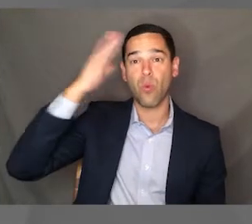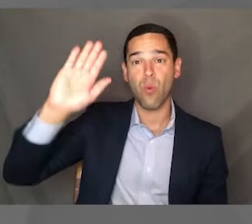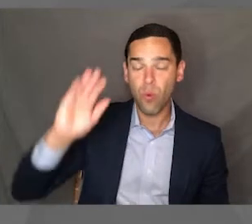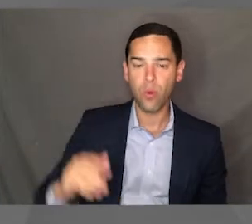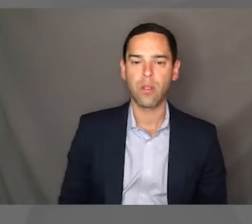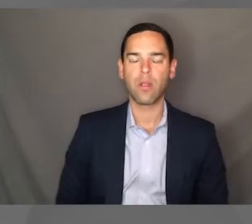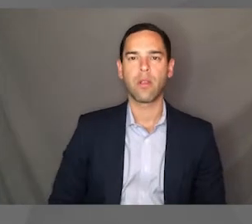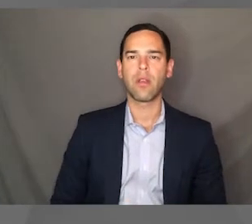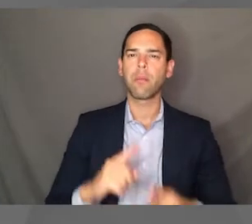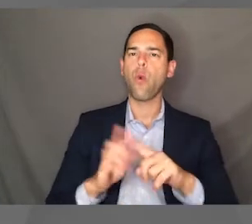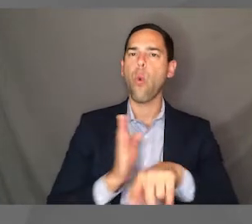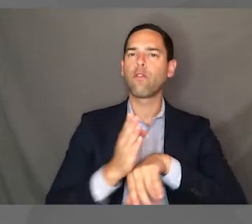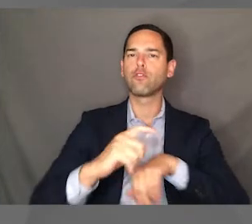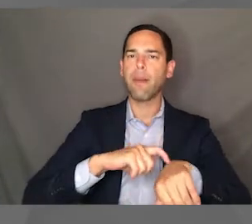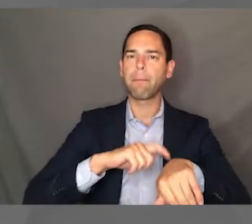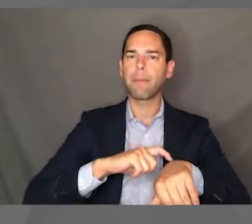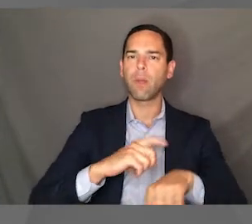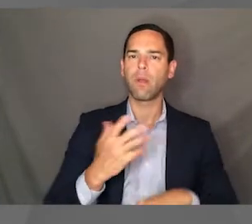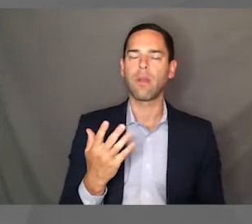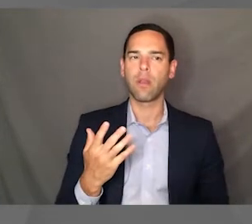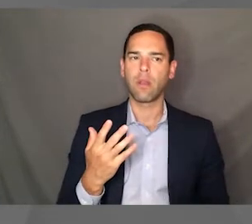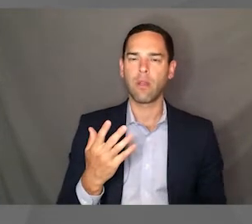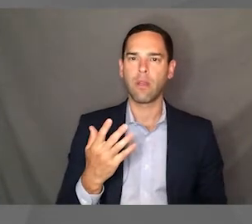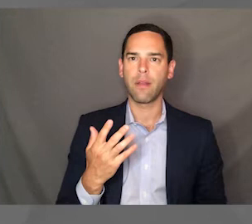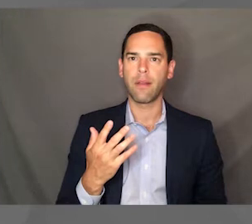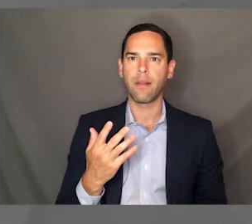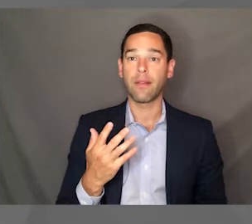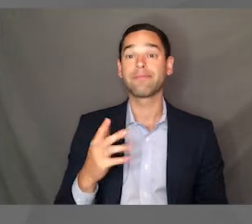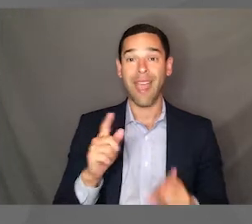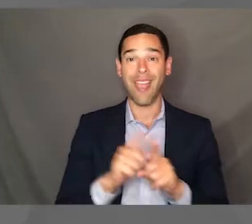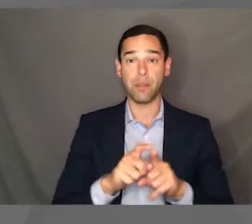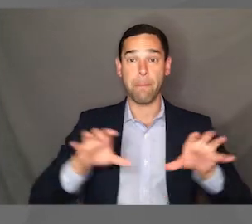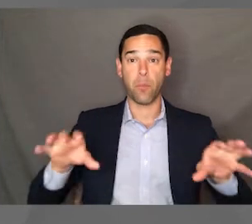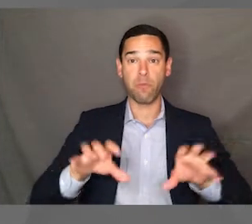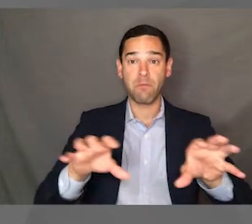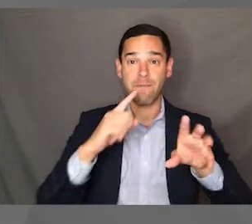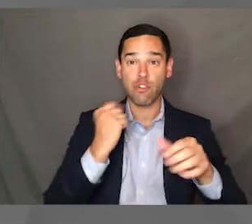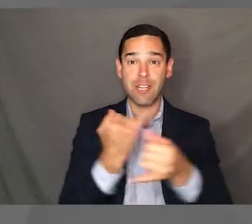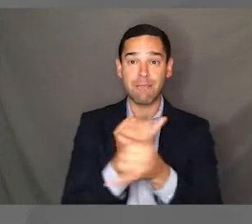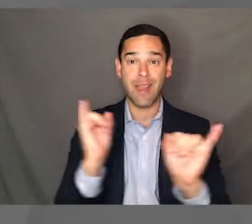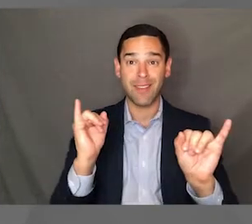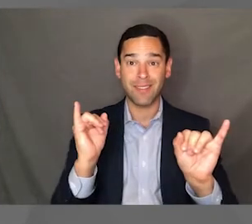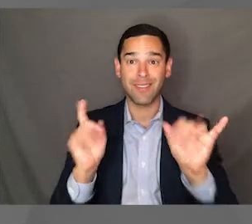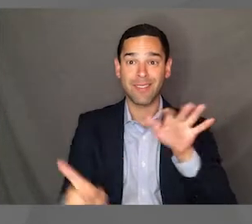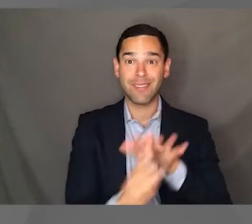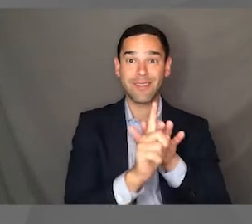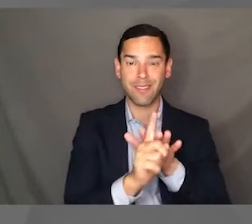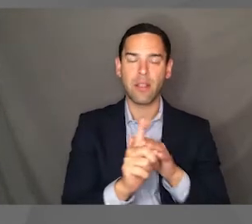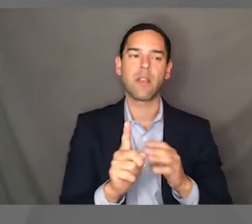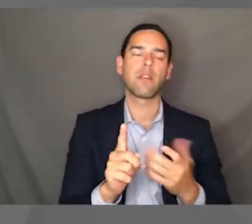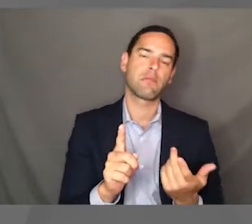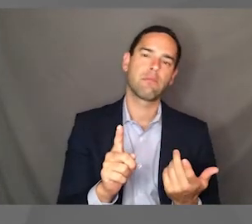the movement for independence came along, the language